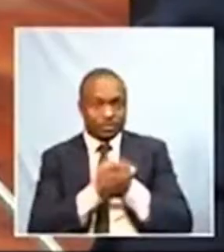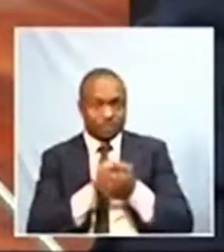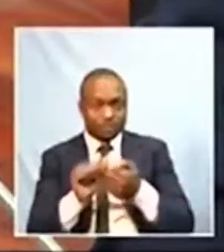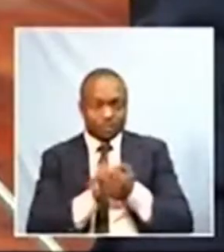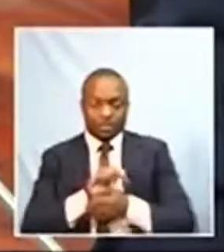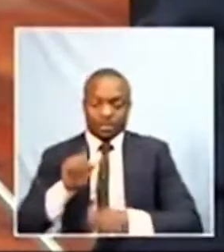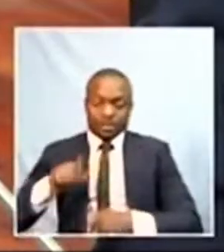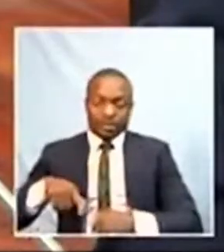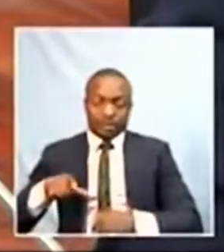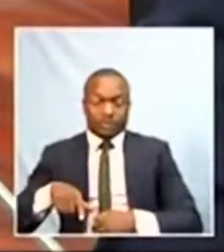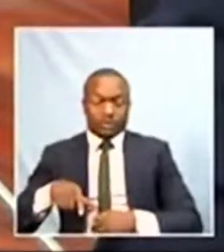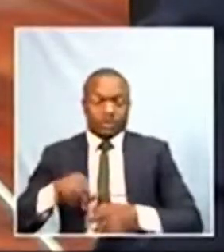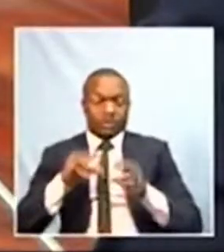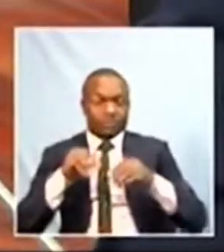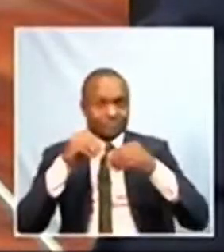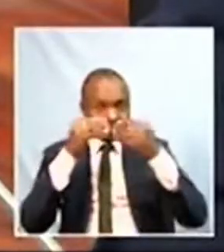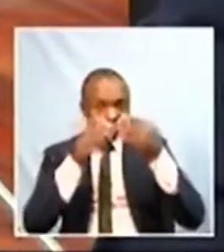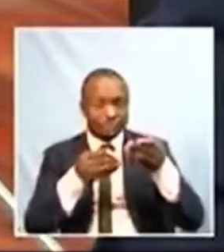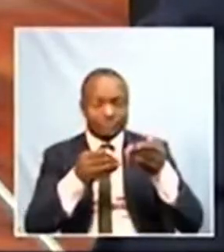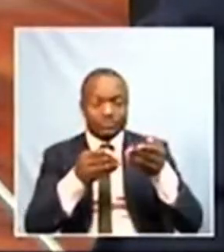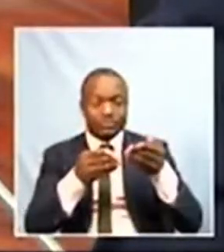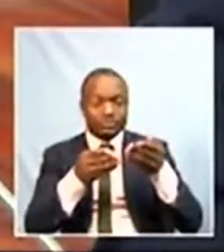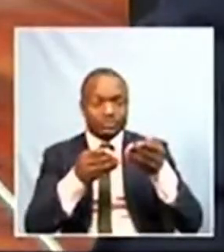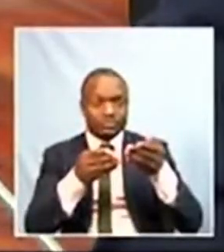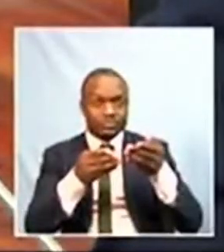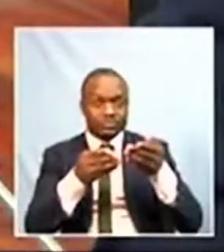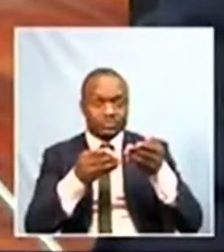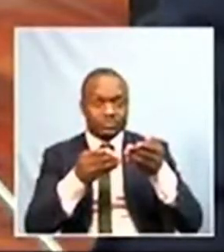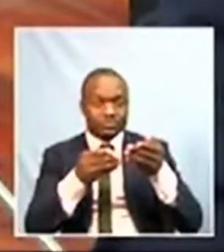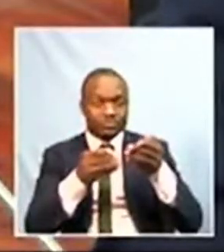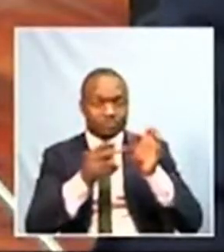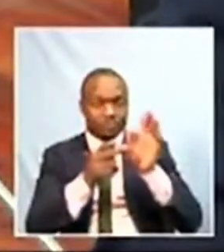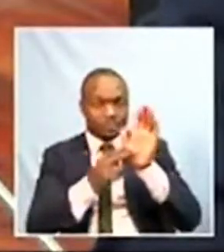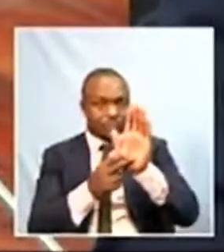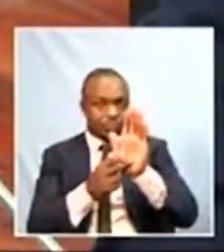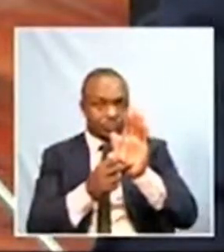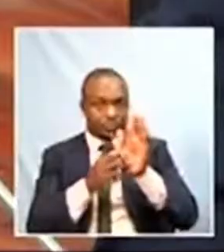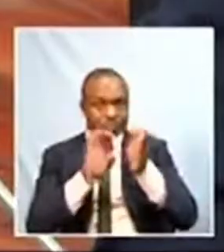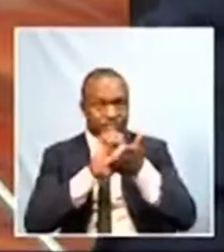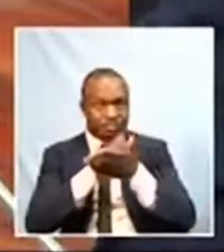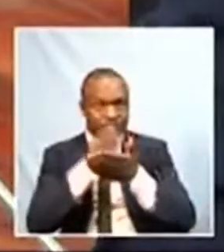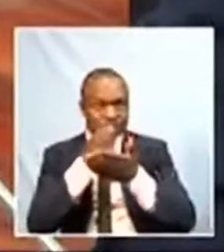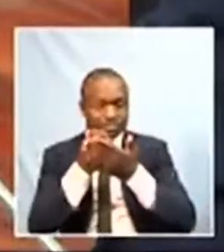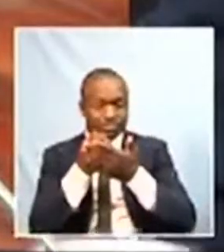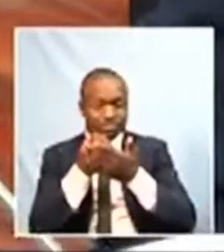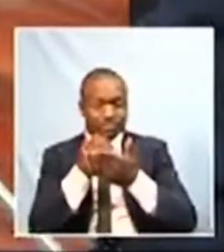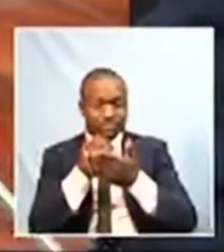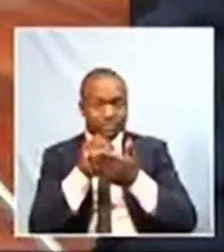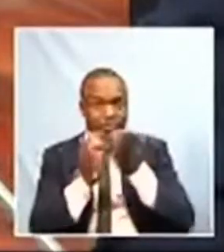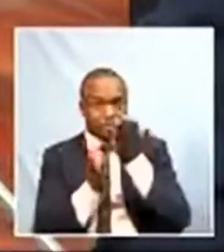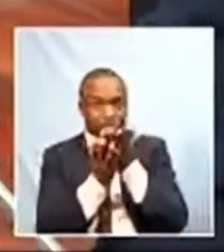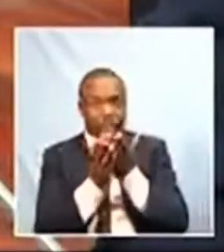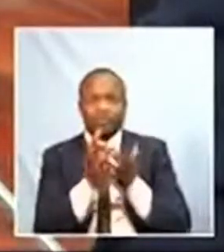the late delivery, Chair, as evidenced on the Appendix 2 attached for reference.